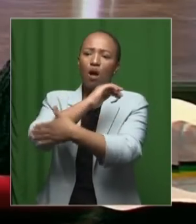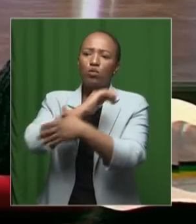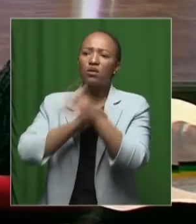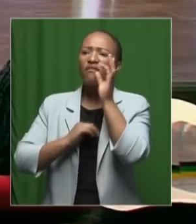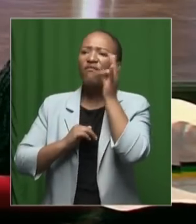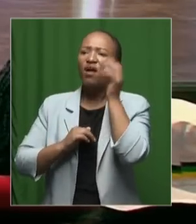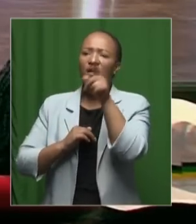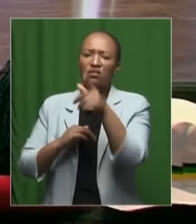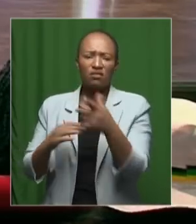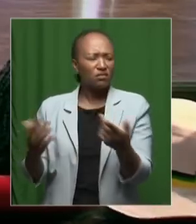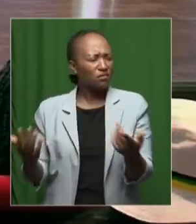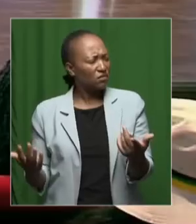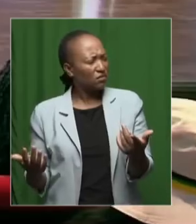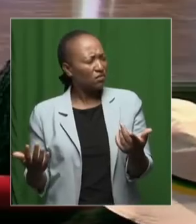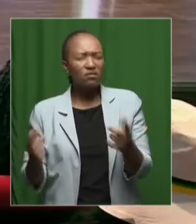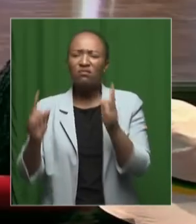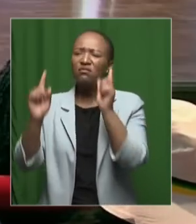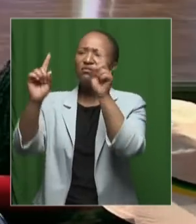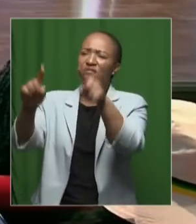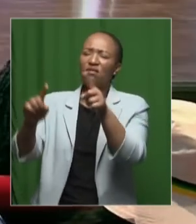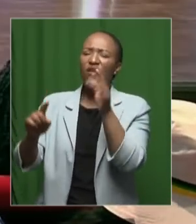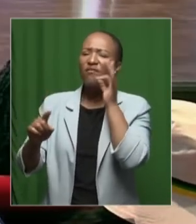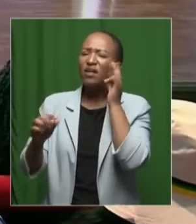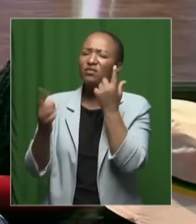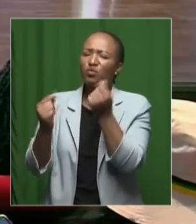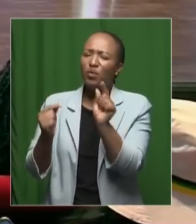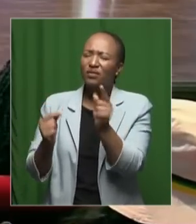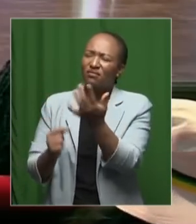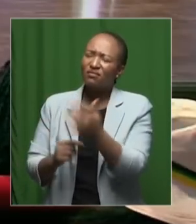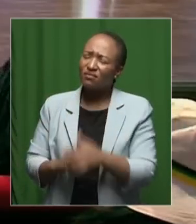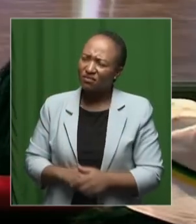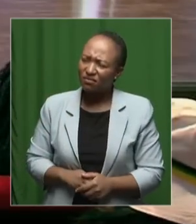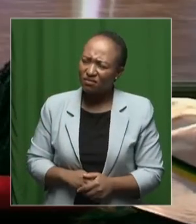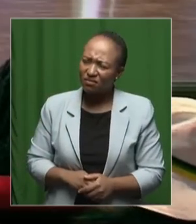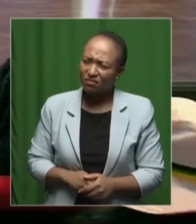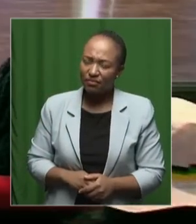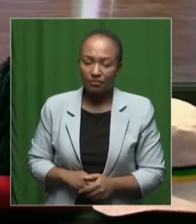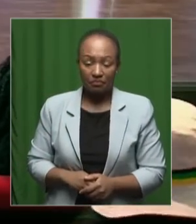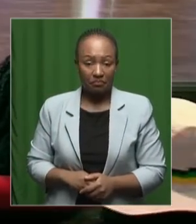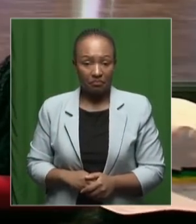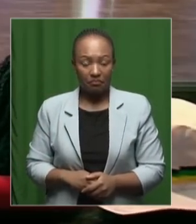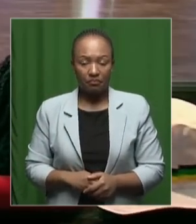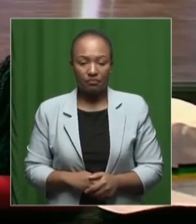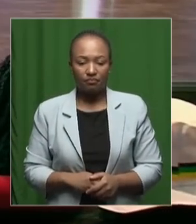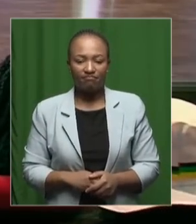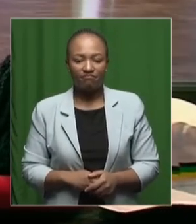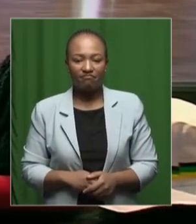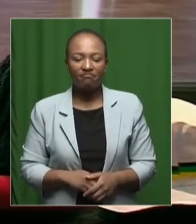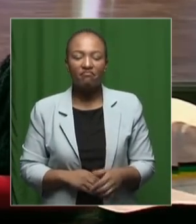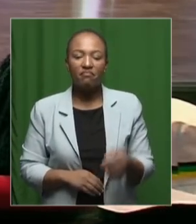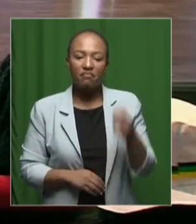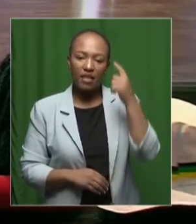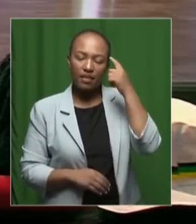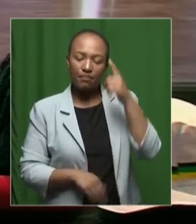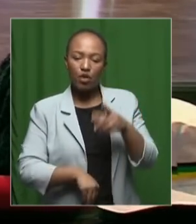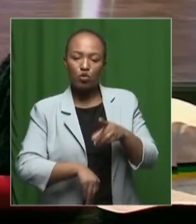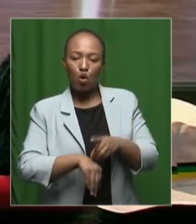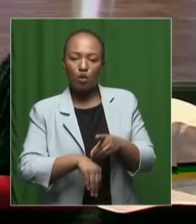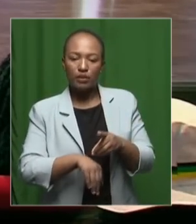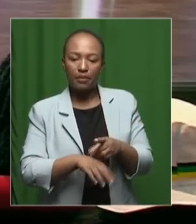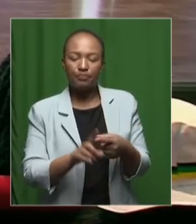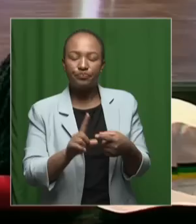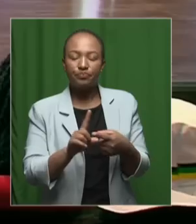France. So also, what did he do in France? All right. And I think Dr. Motsoaledi will answer more to that, but I think if I'm